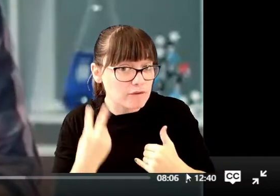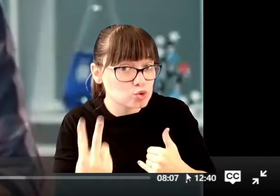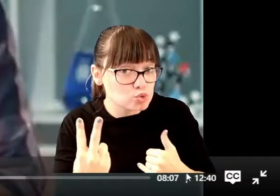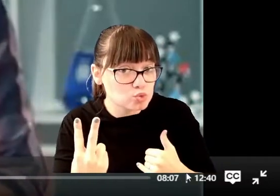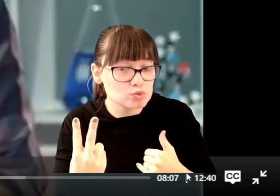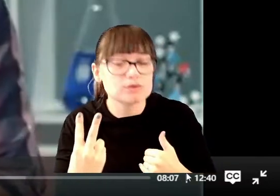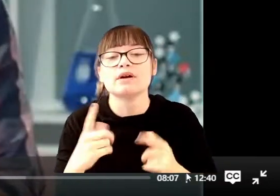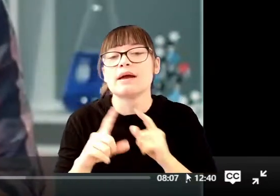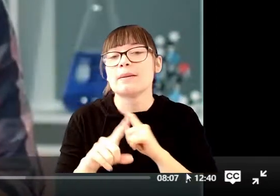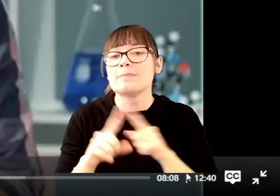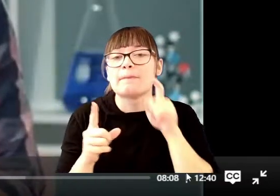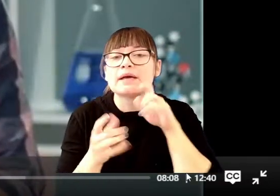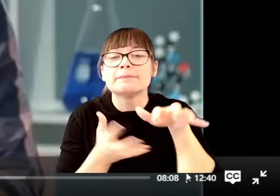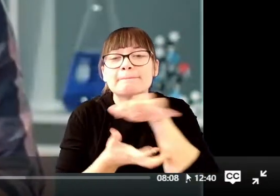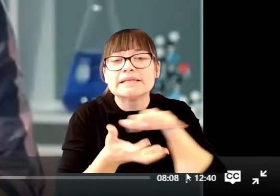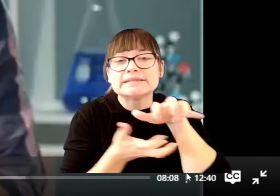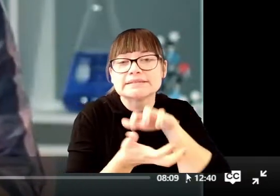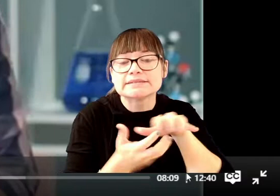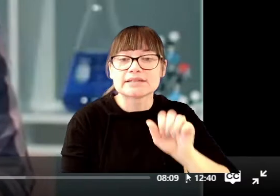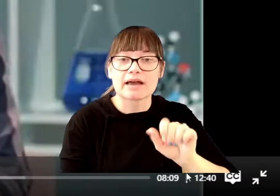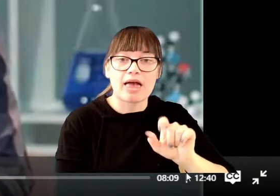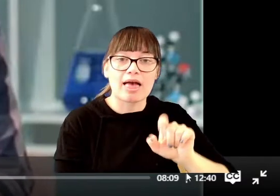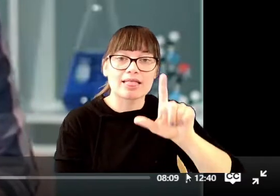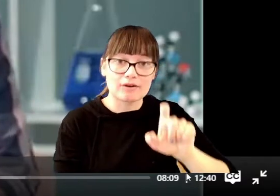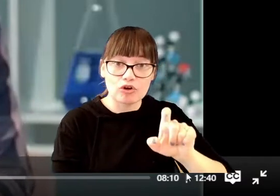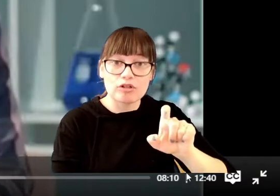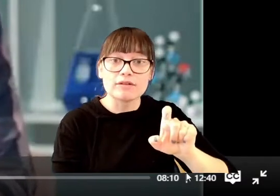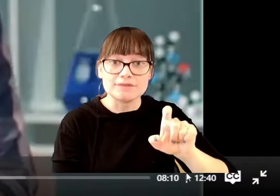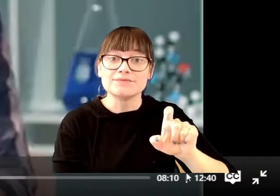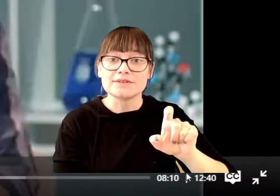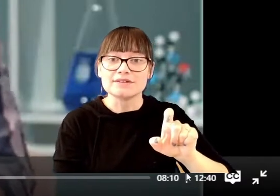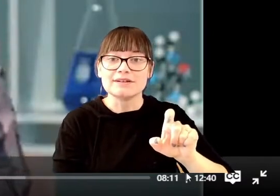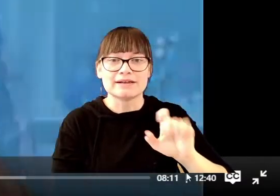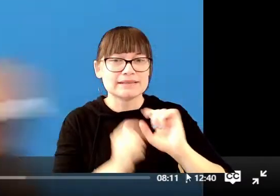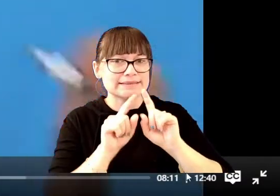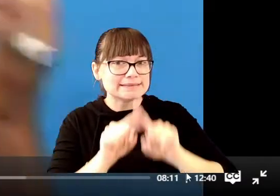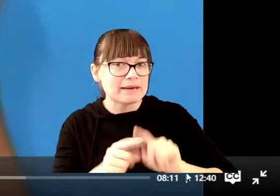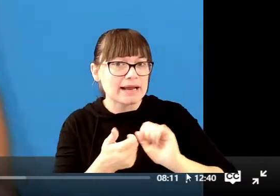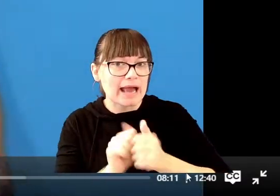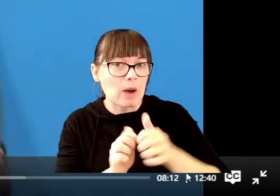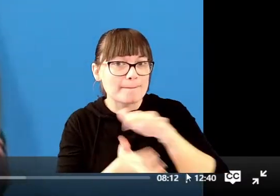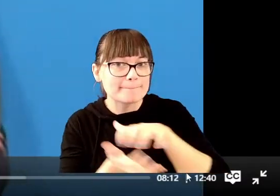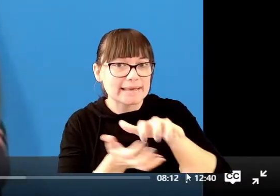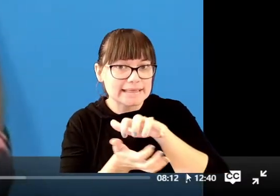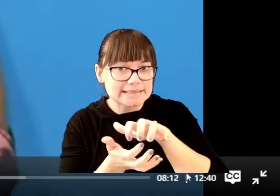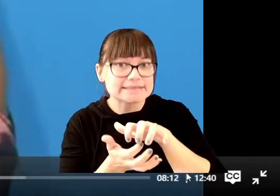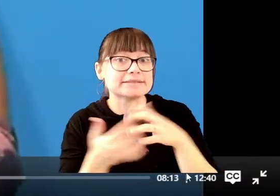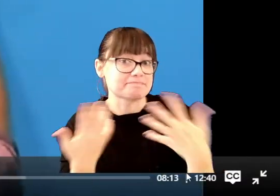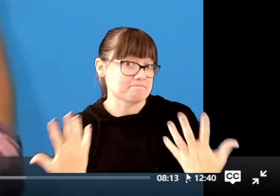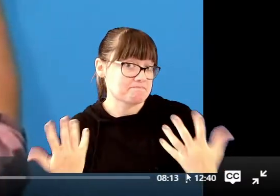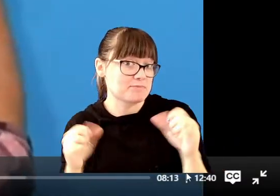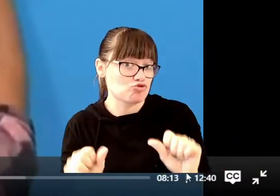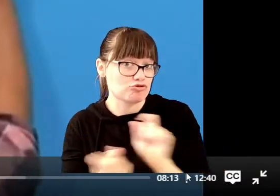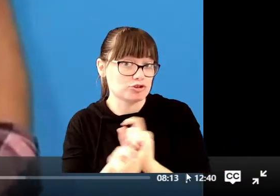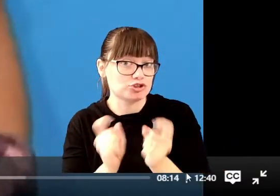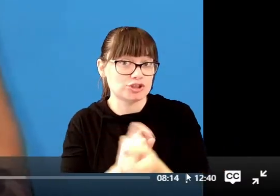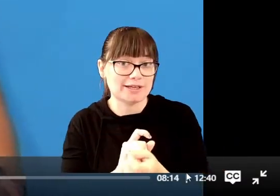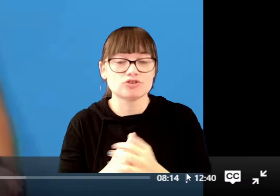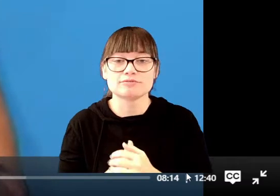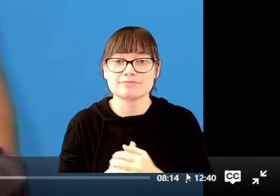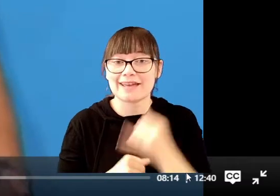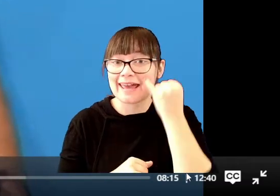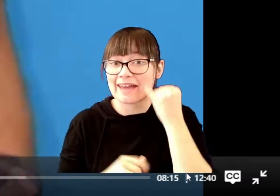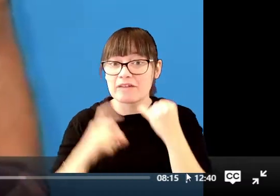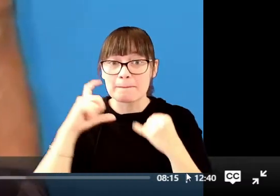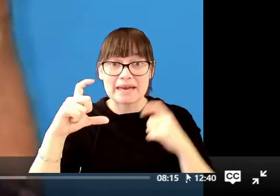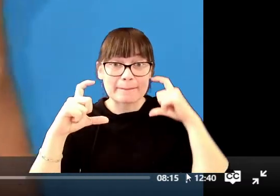the pool of alleles is larger, depending on how they get mixed, right? You may have an individual who's like this, or